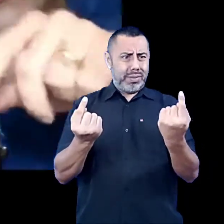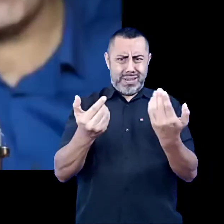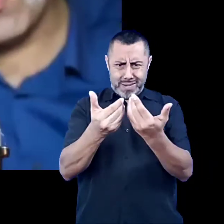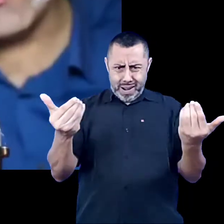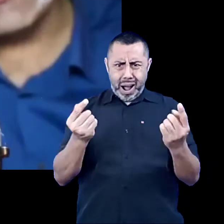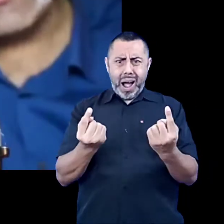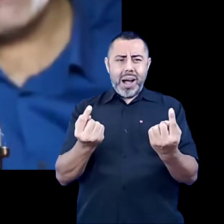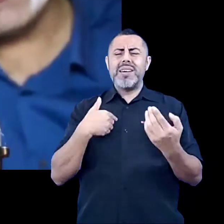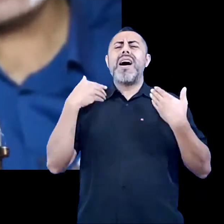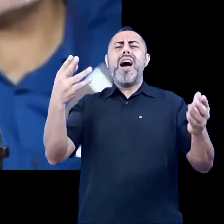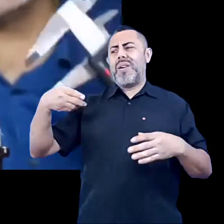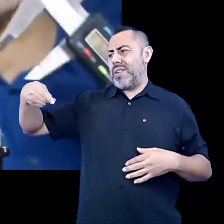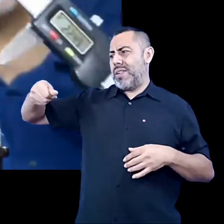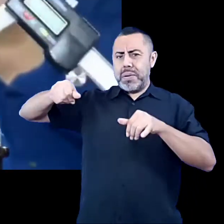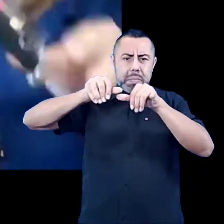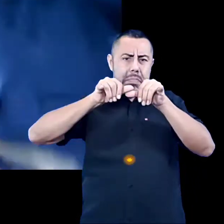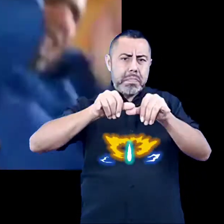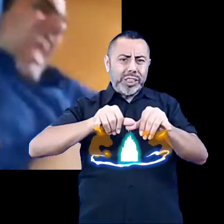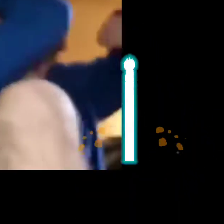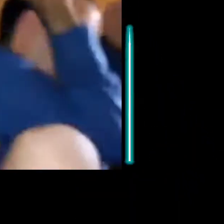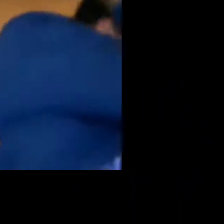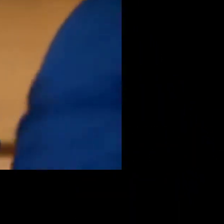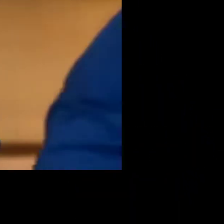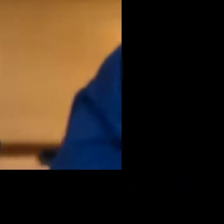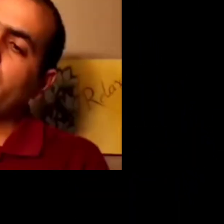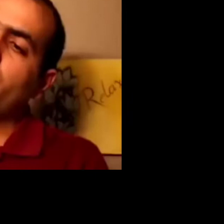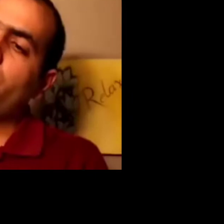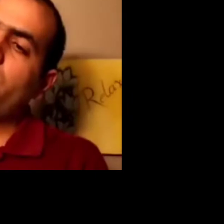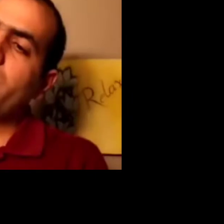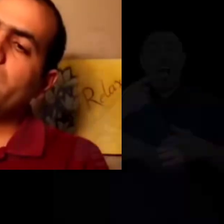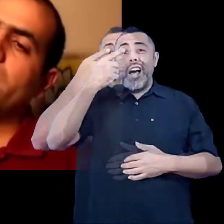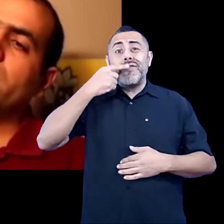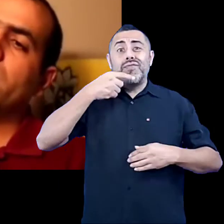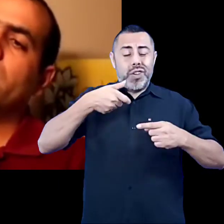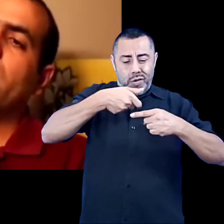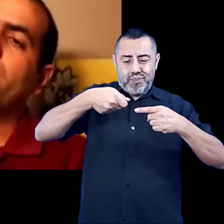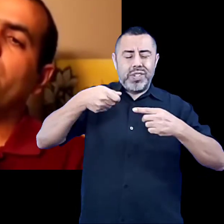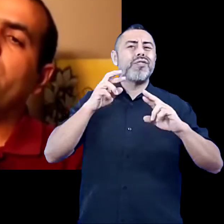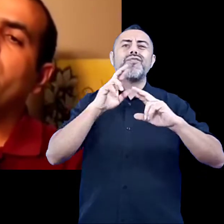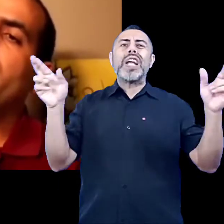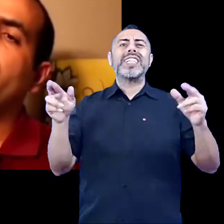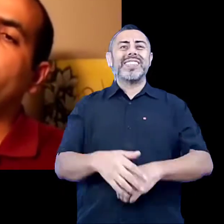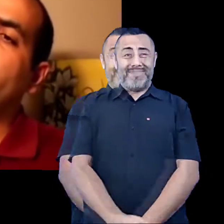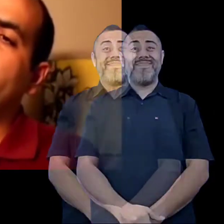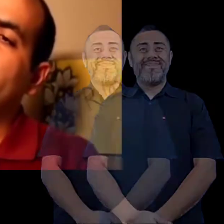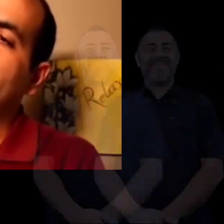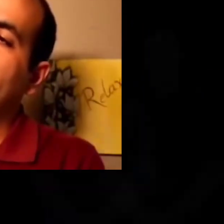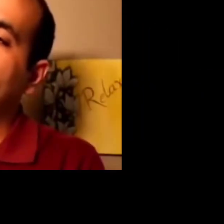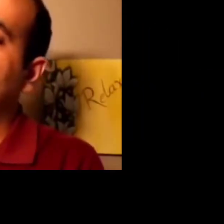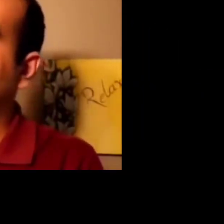This gap is quite wide. Let me measure it for you. Some toothpaste, and you're ready to